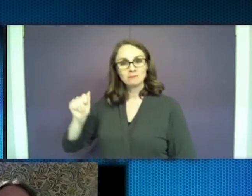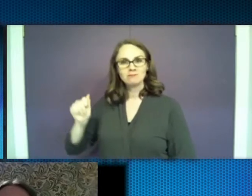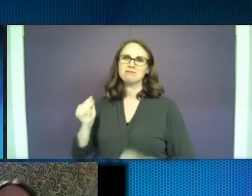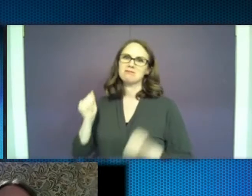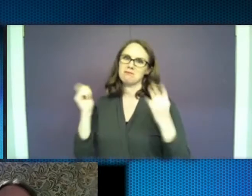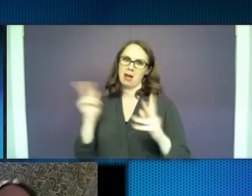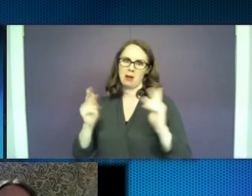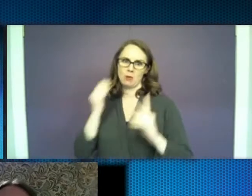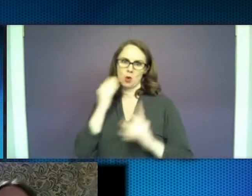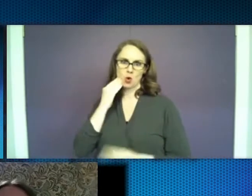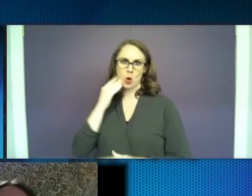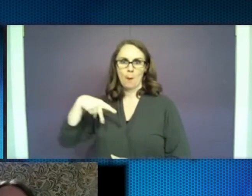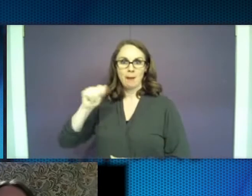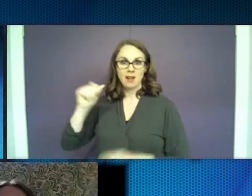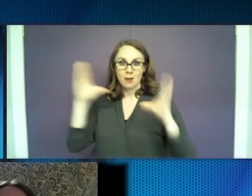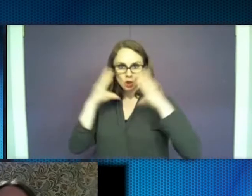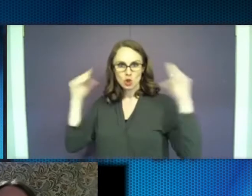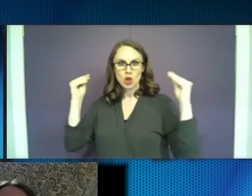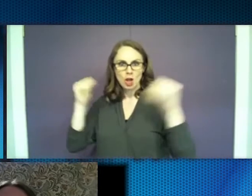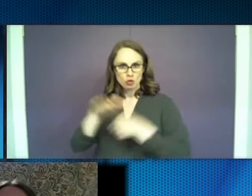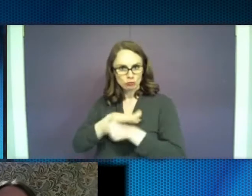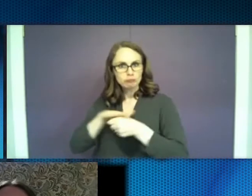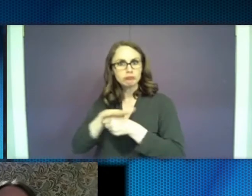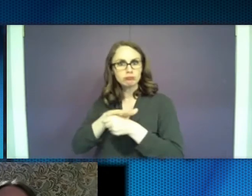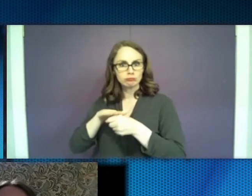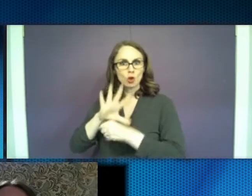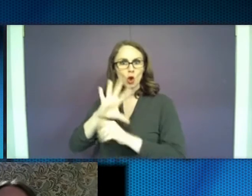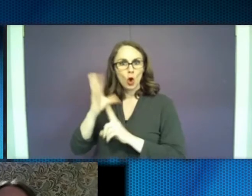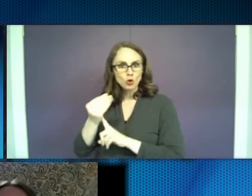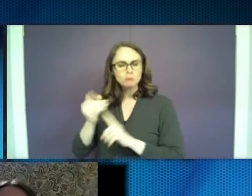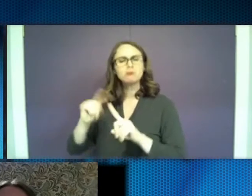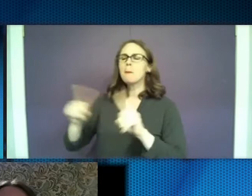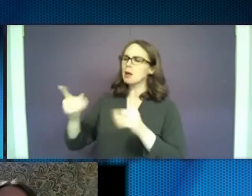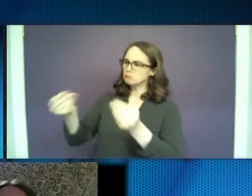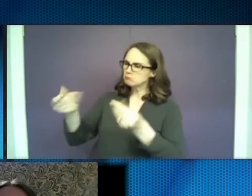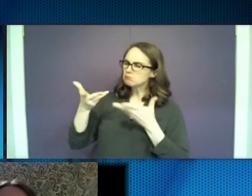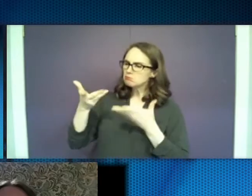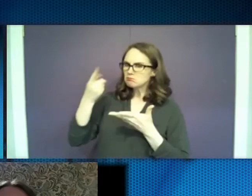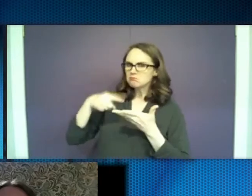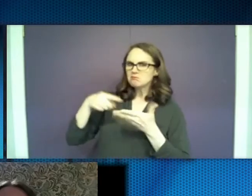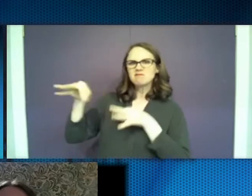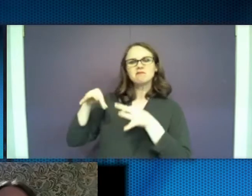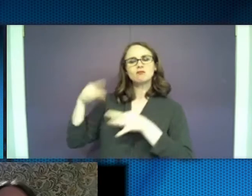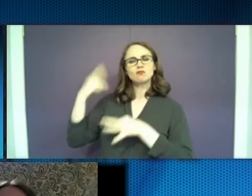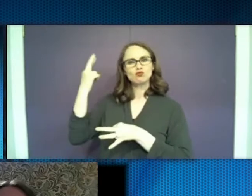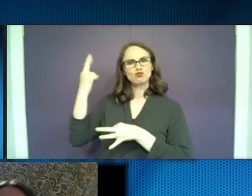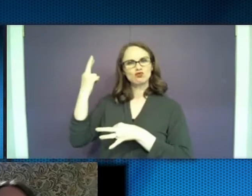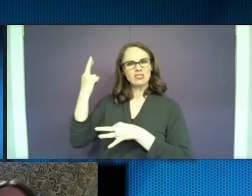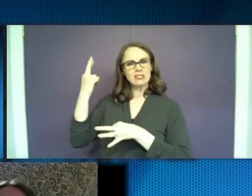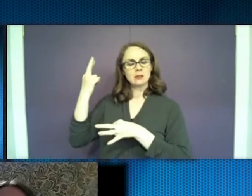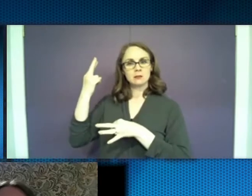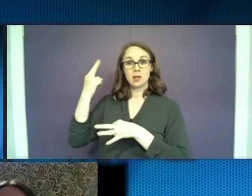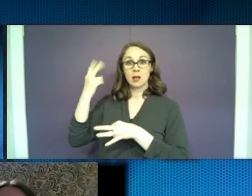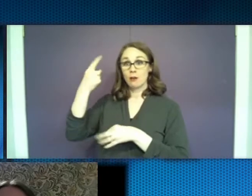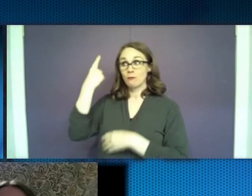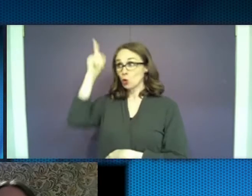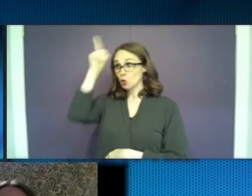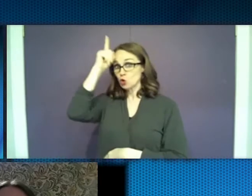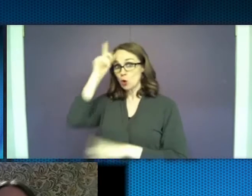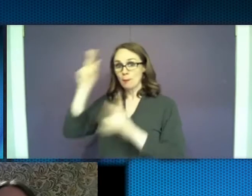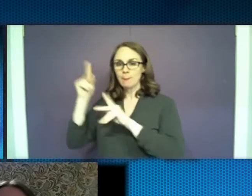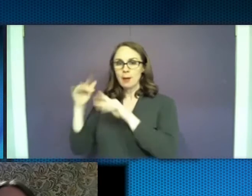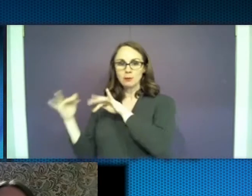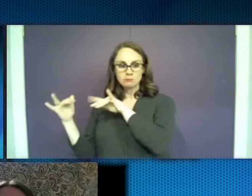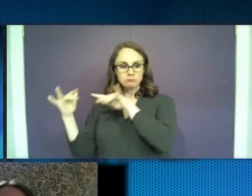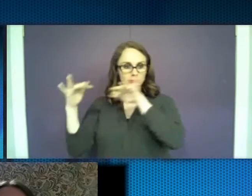with the Pennsylvania Dutch region and culture. But can you tell us about what factors contributed the continued German migration from PA